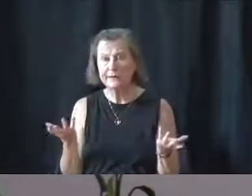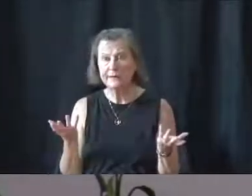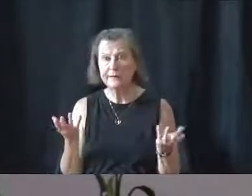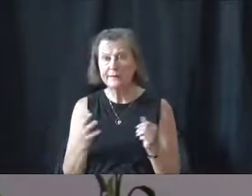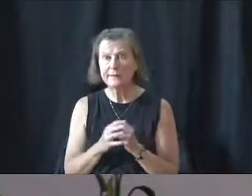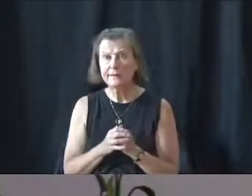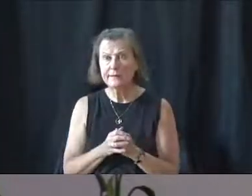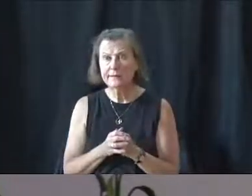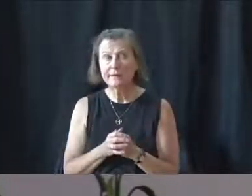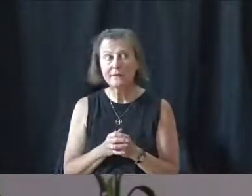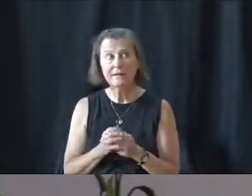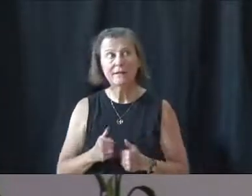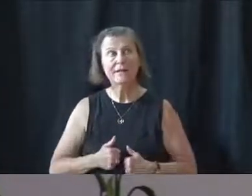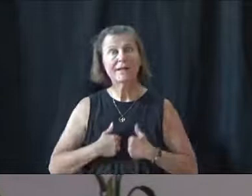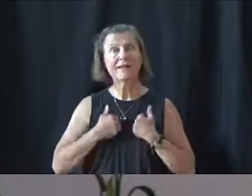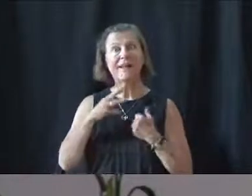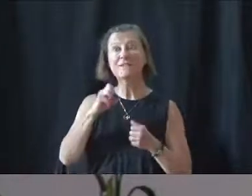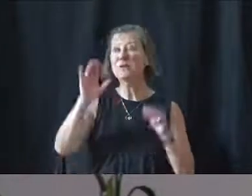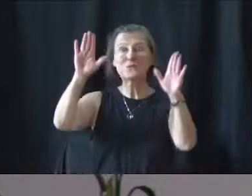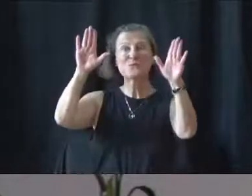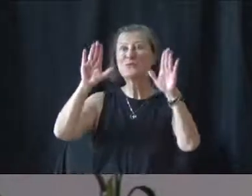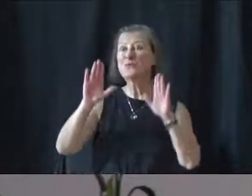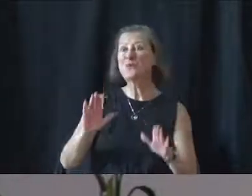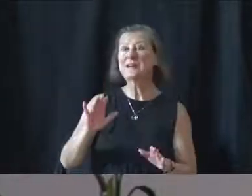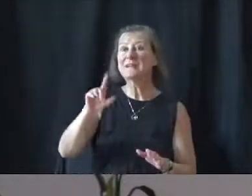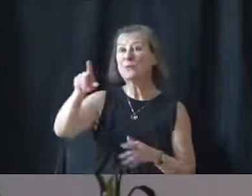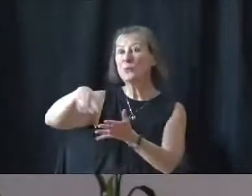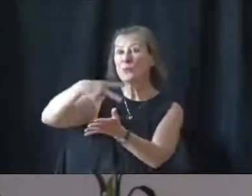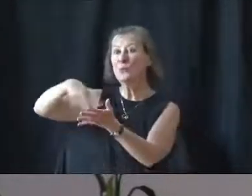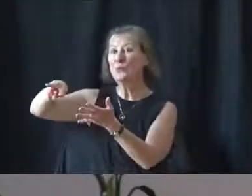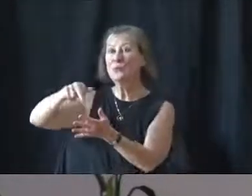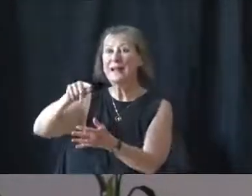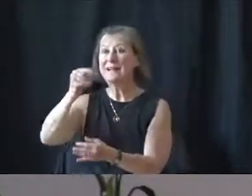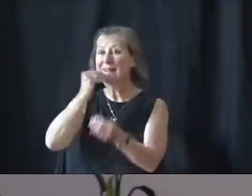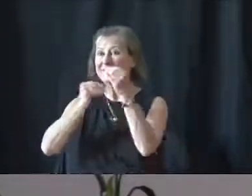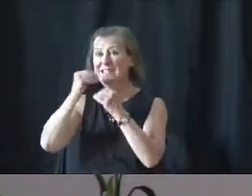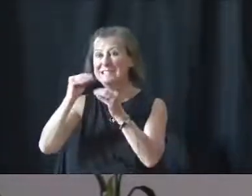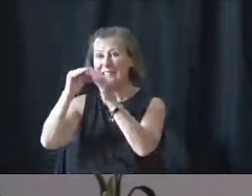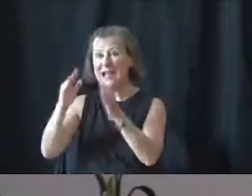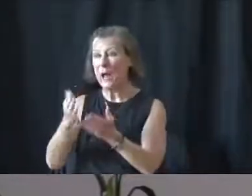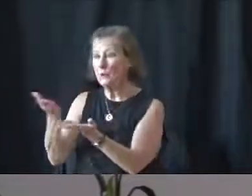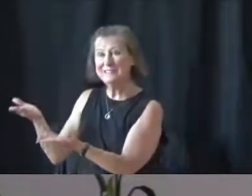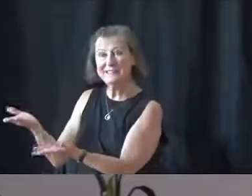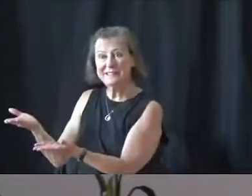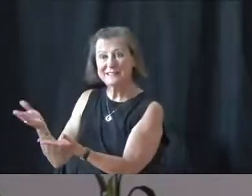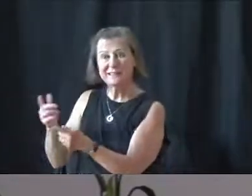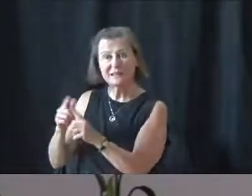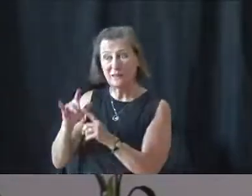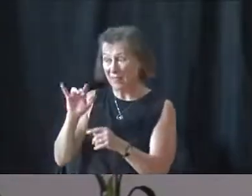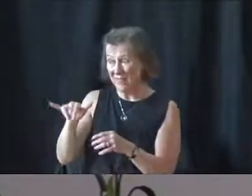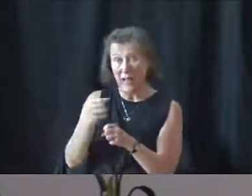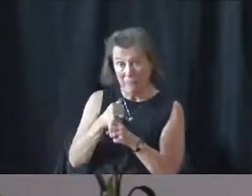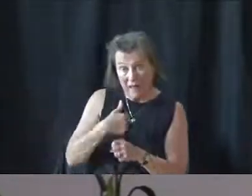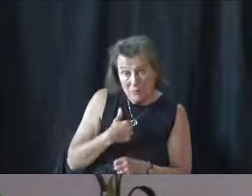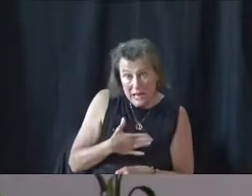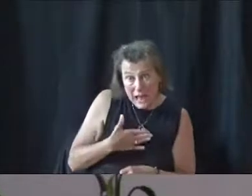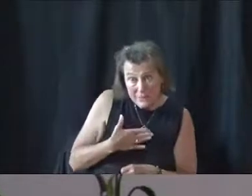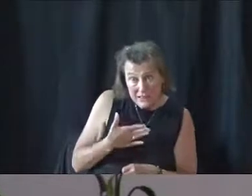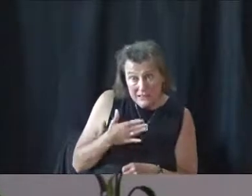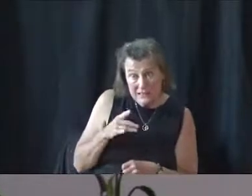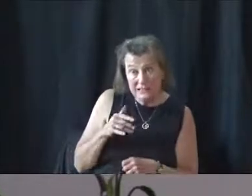Life was wonderful when you danced at the feasting house. But did this make me any